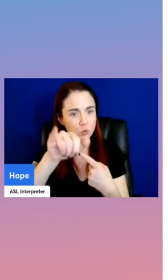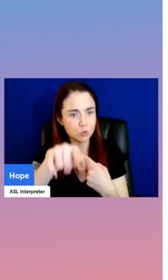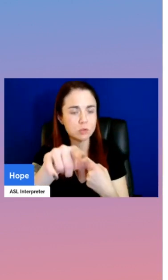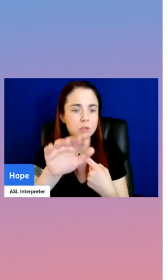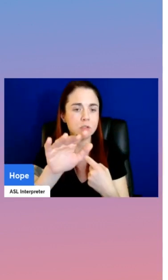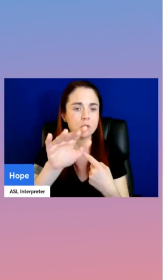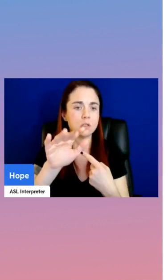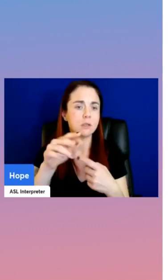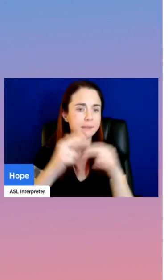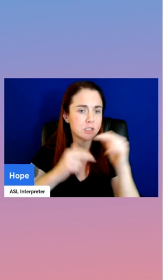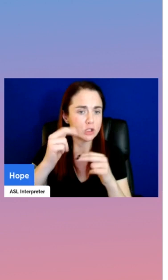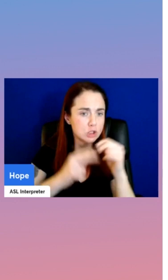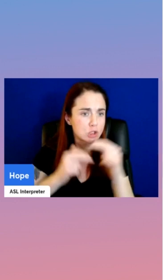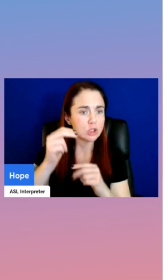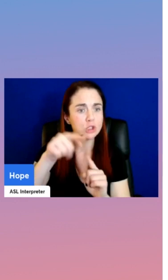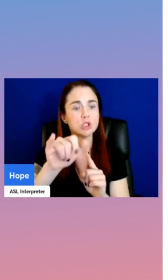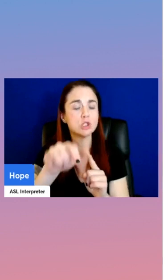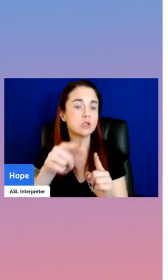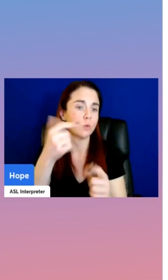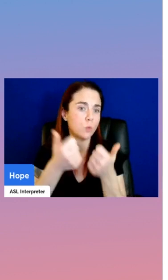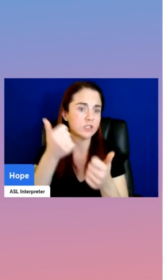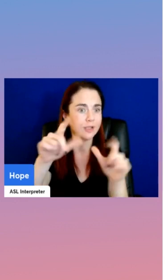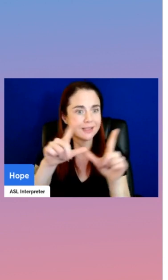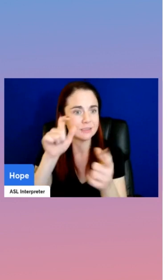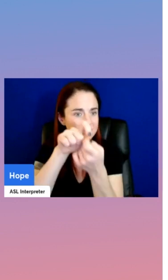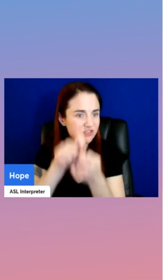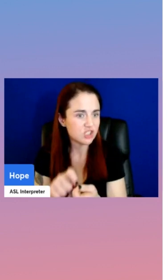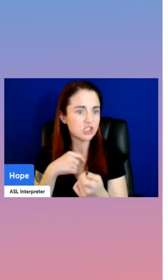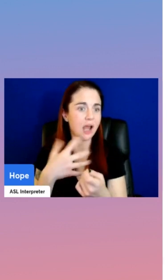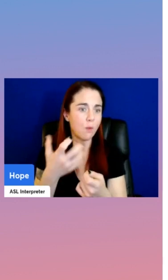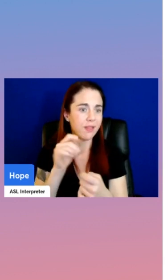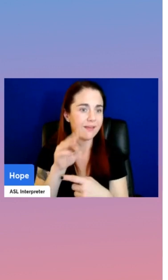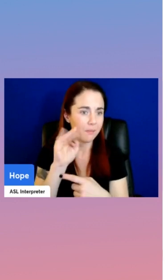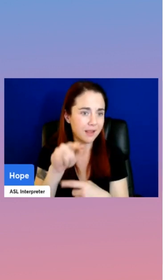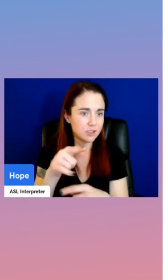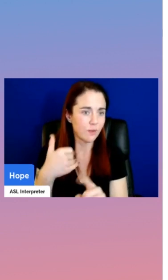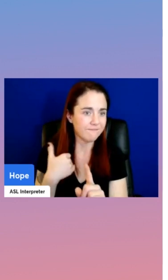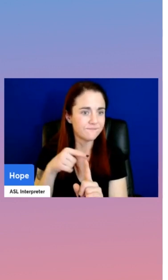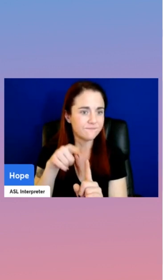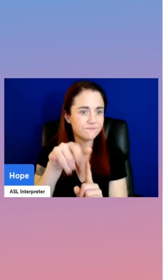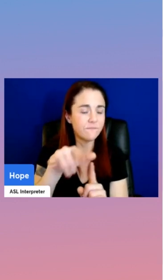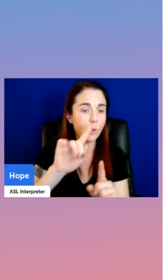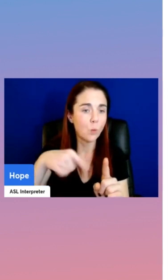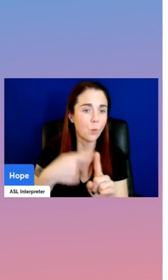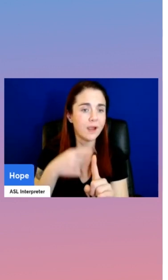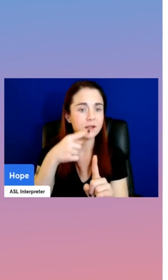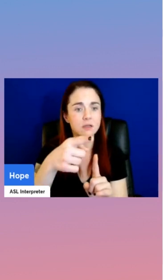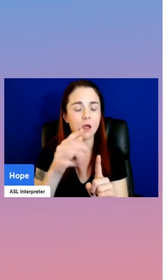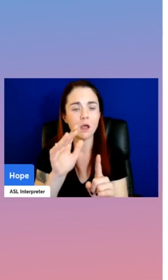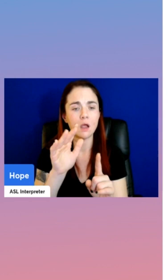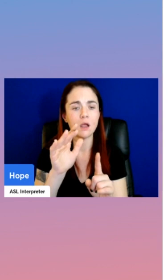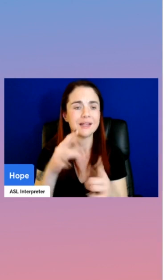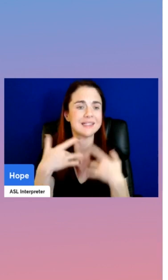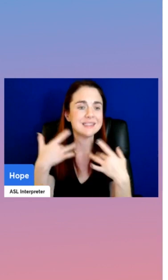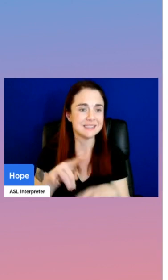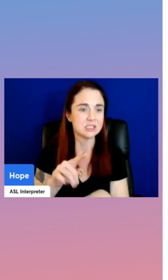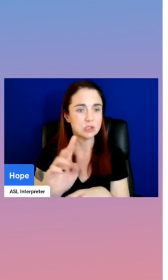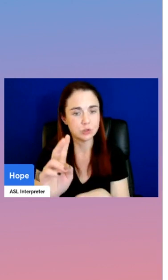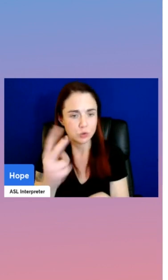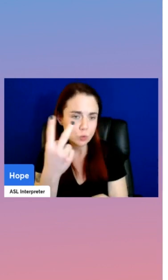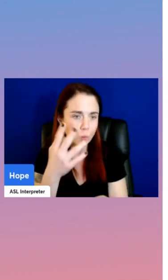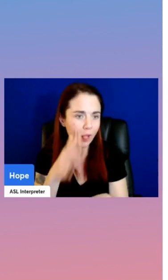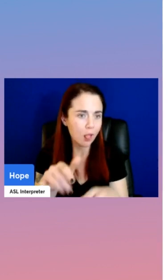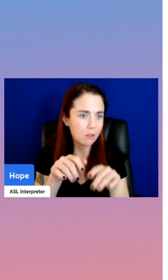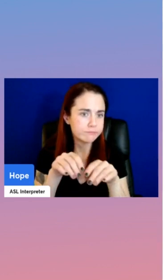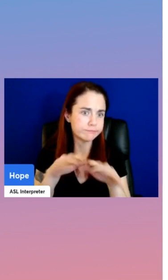the license specifications that I want these AMIs to have when EC2 instance will be launched that